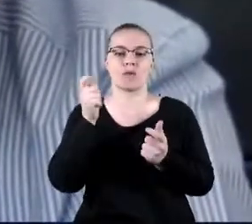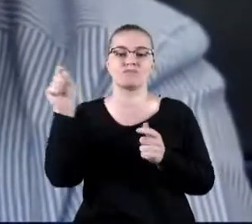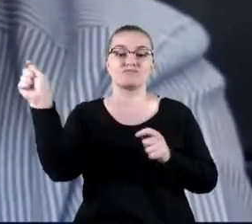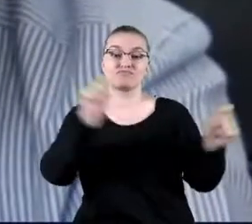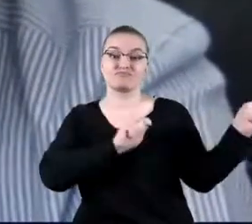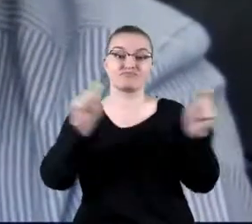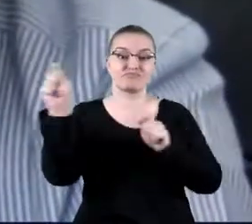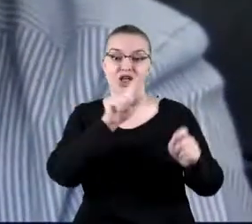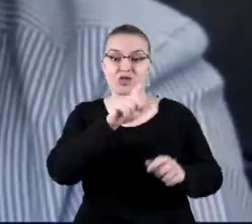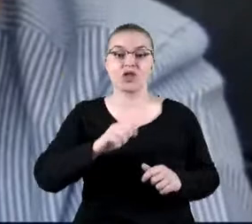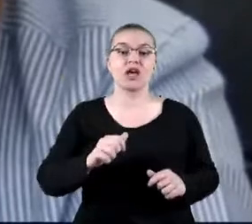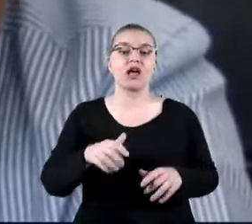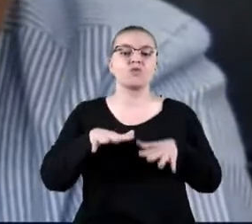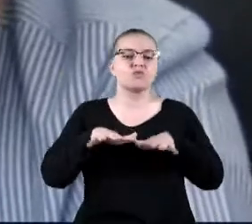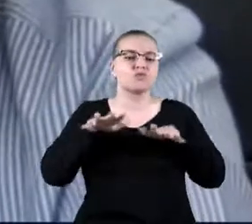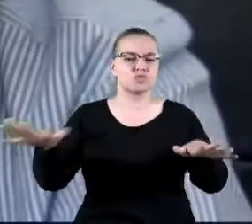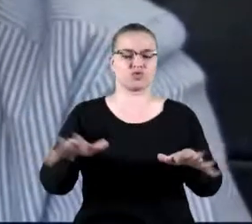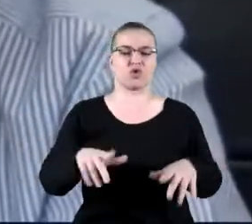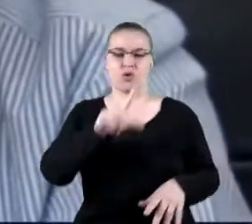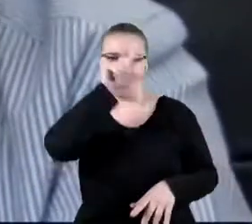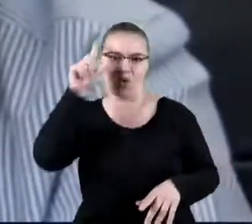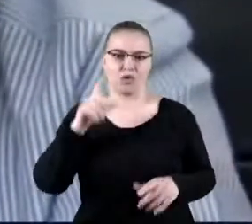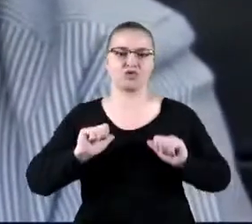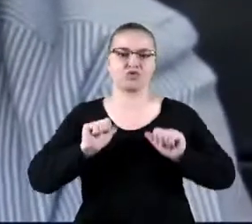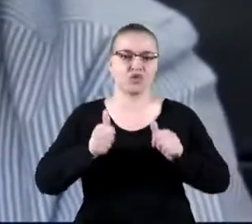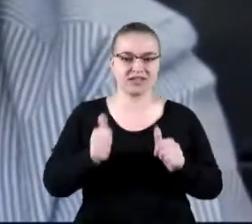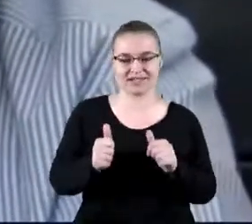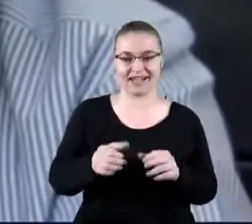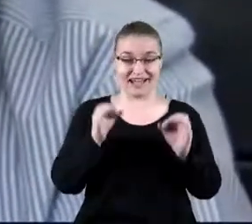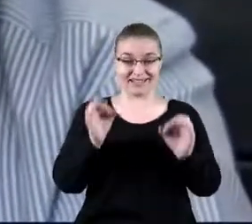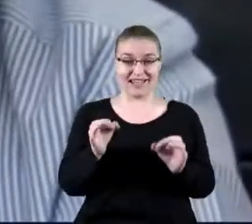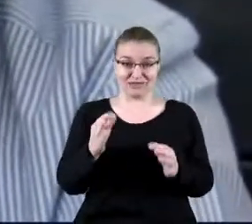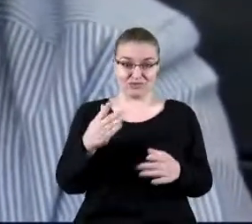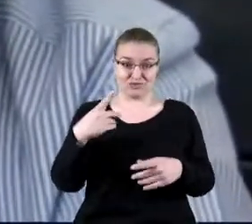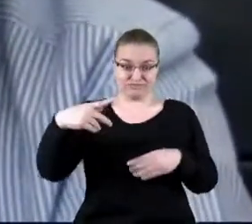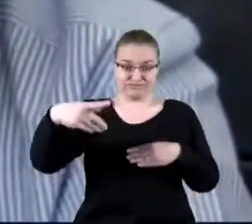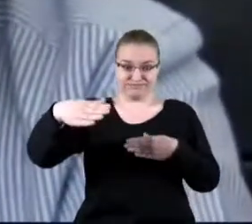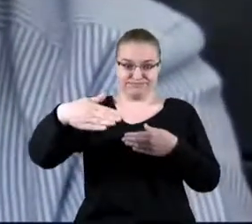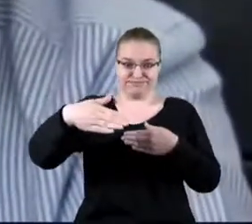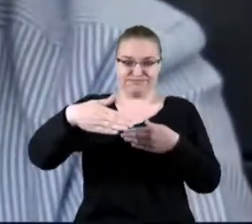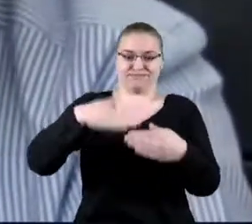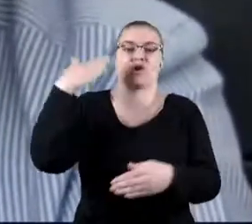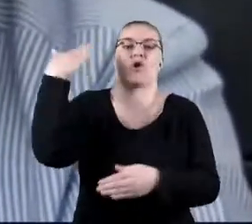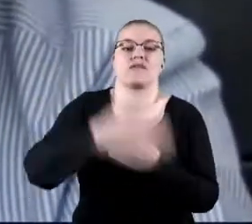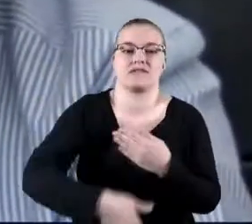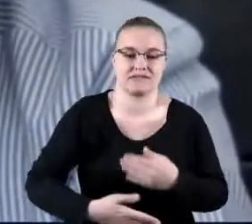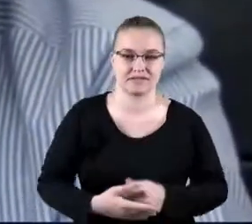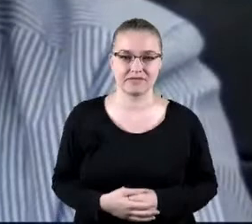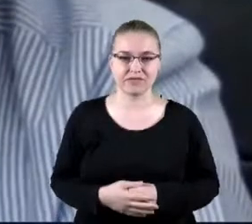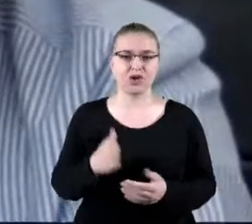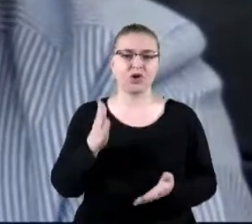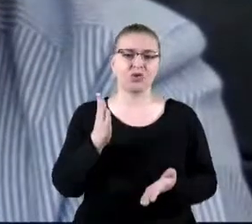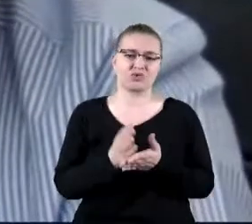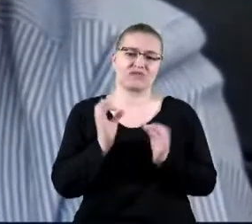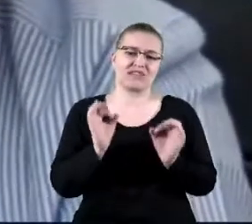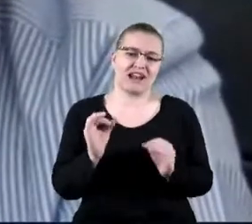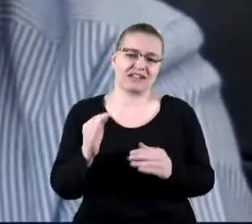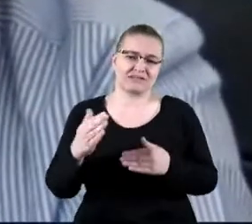on mass tourism, and mass tourism right now is kind of coming to an